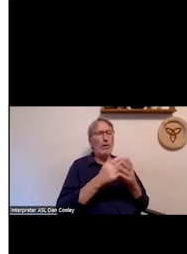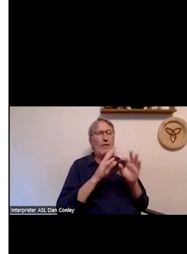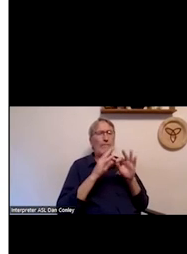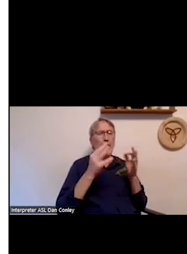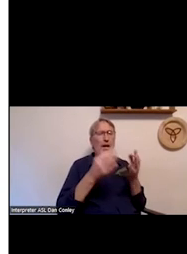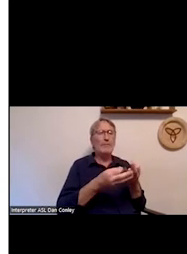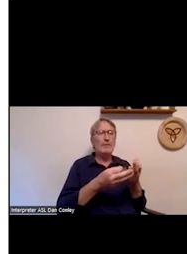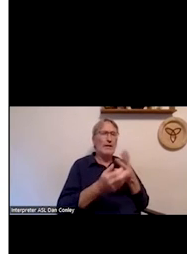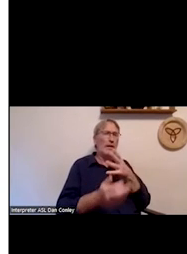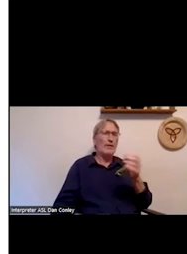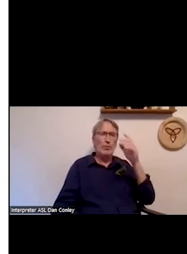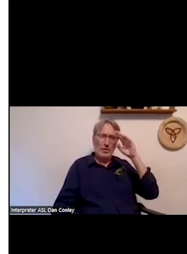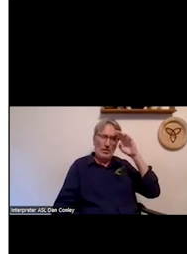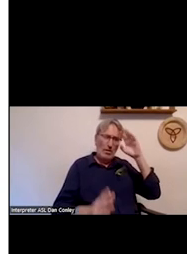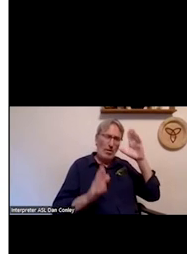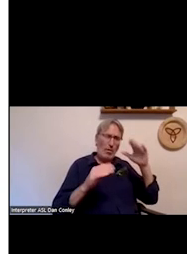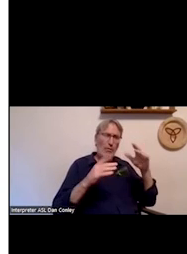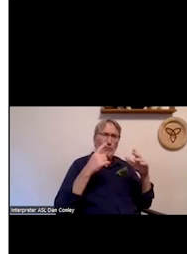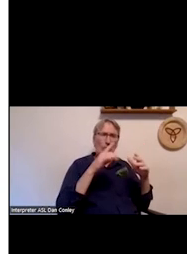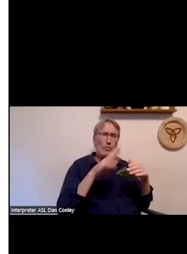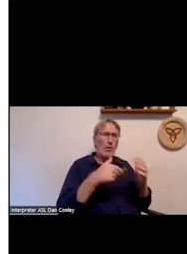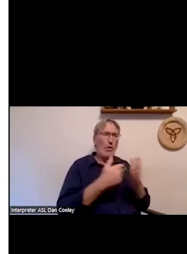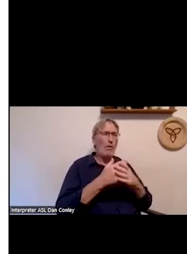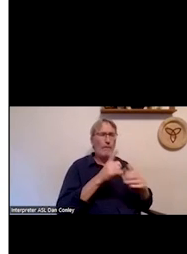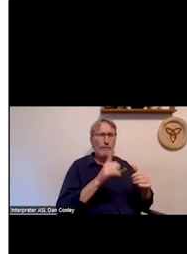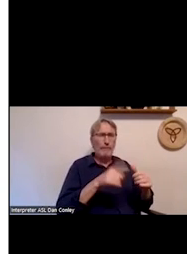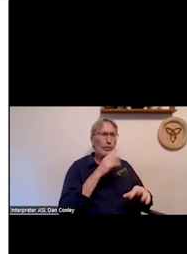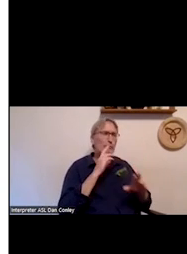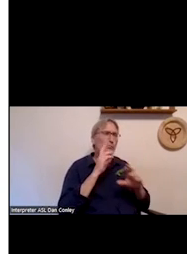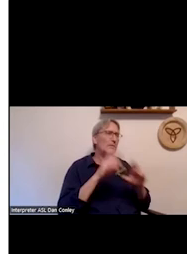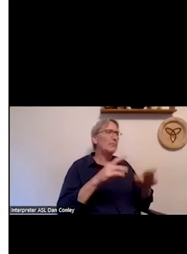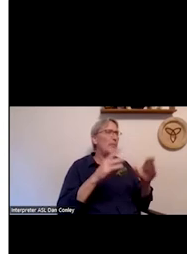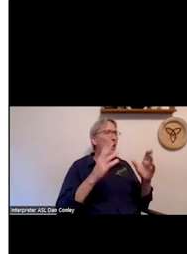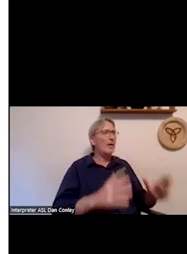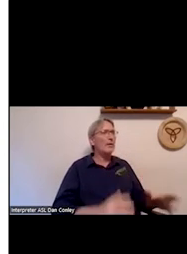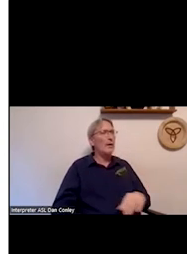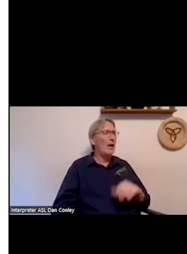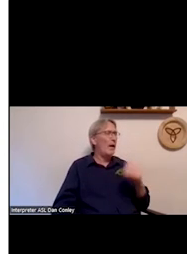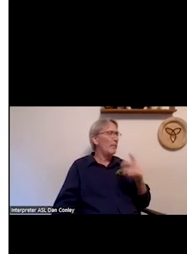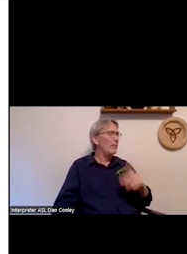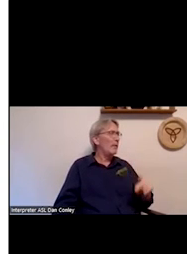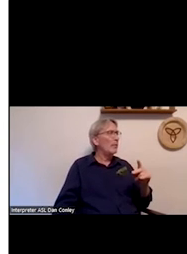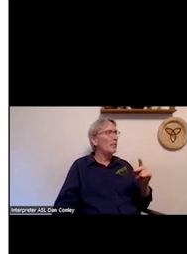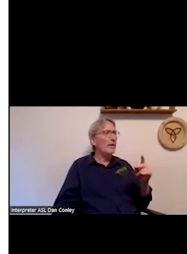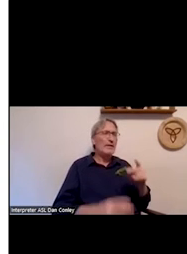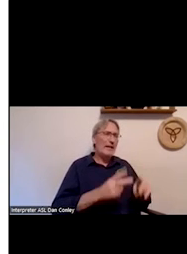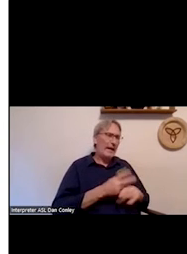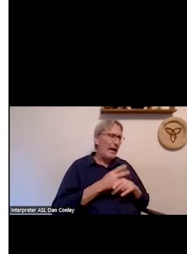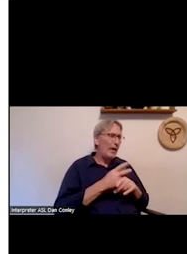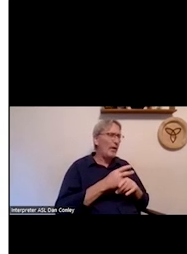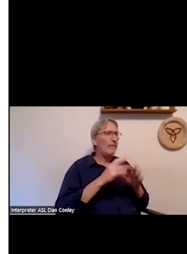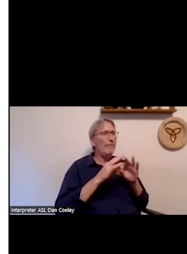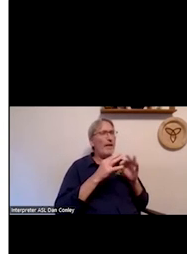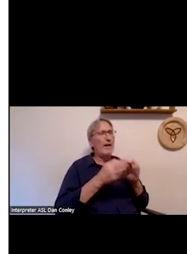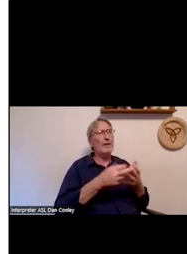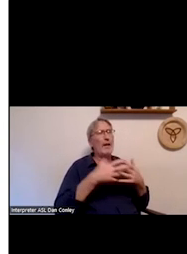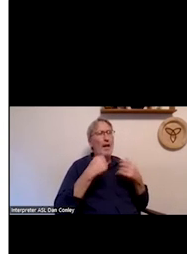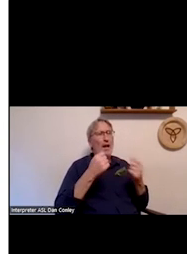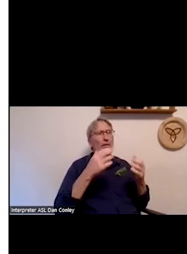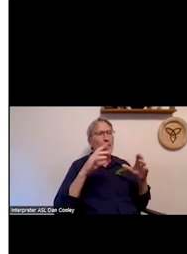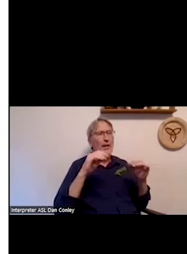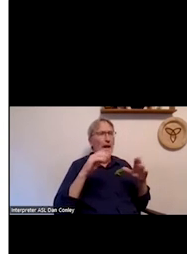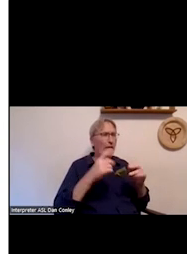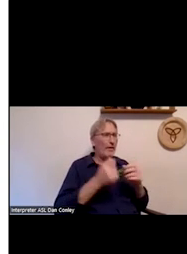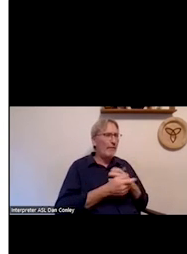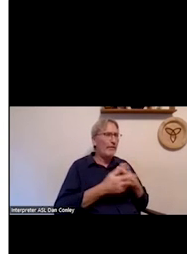that healthcare professionals, as well as first responders and other folks who care for families with special healthcare challenges, can take advantage